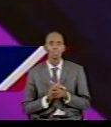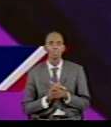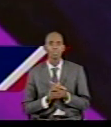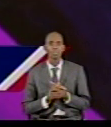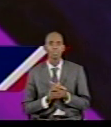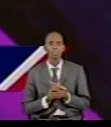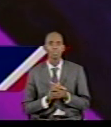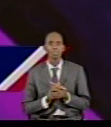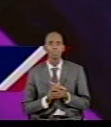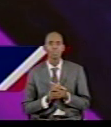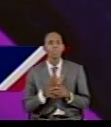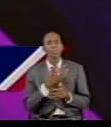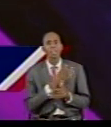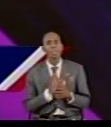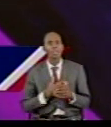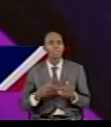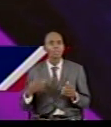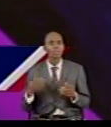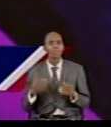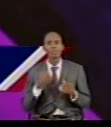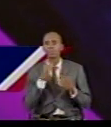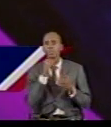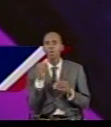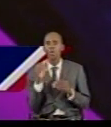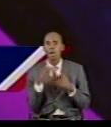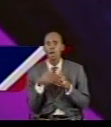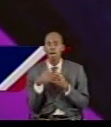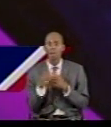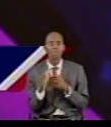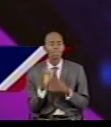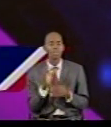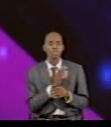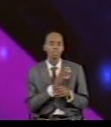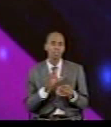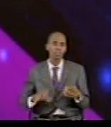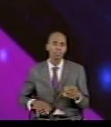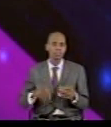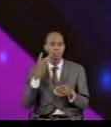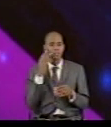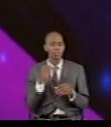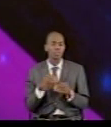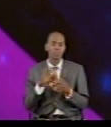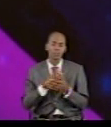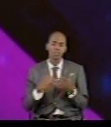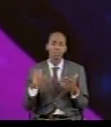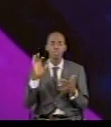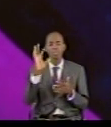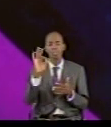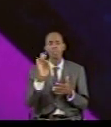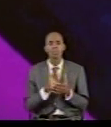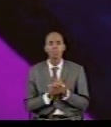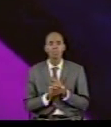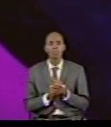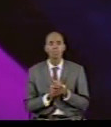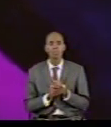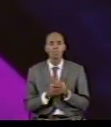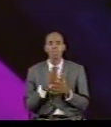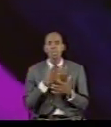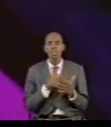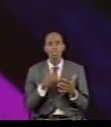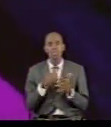world, and not after Christ. Then in verse 9, it says, for in